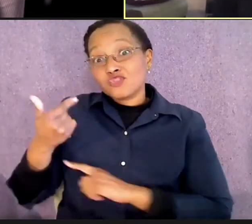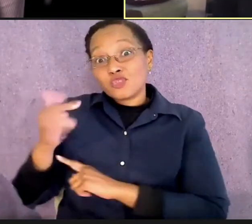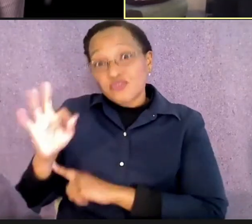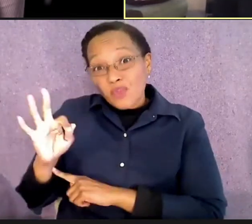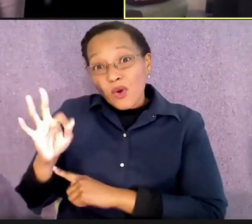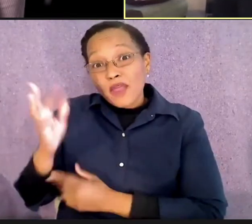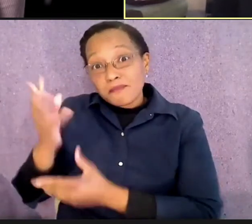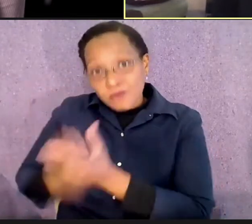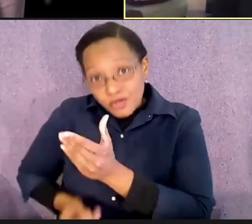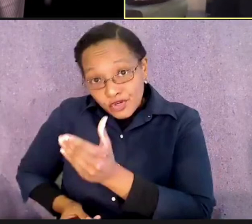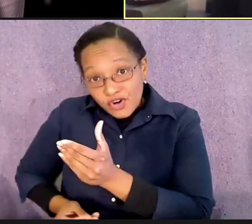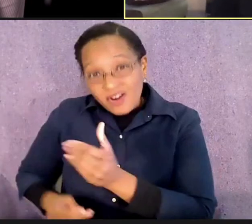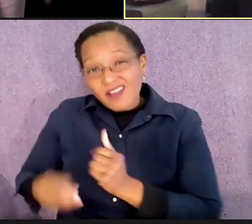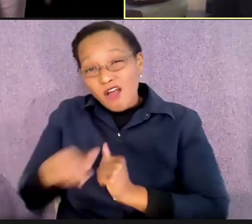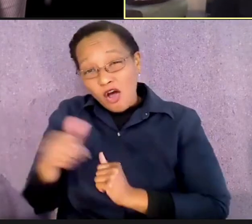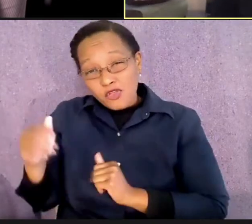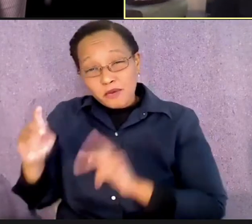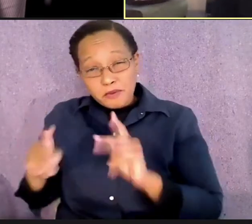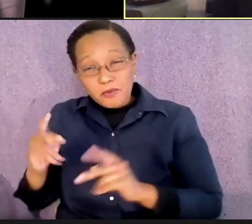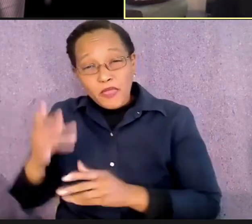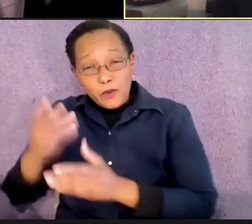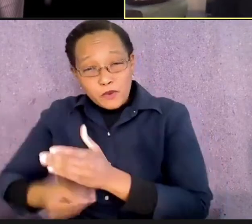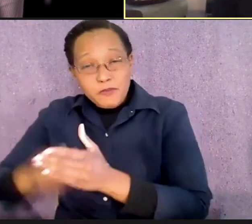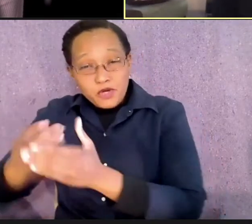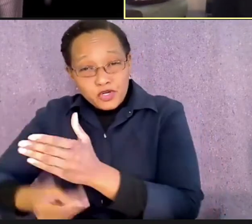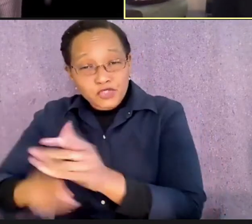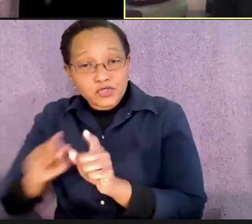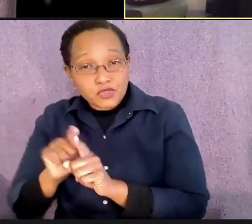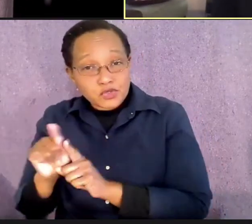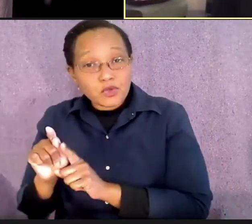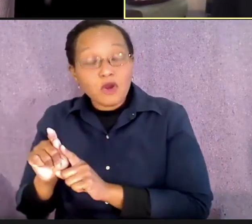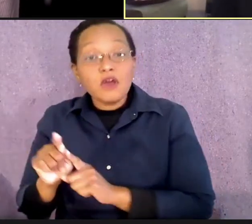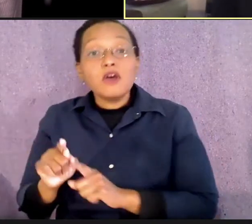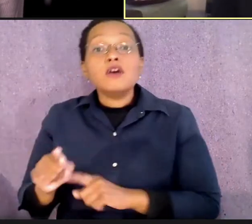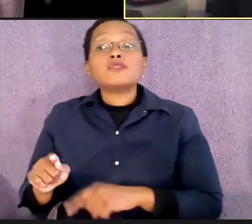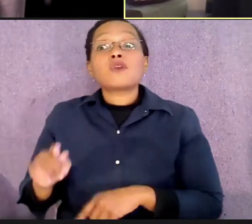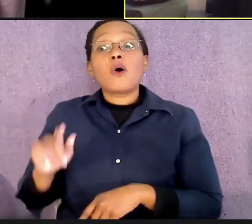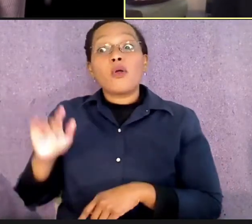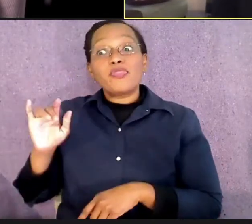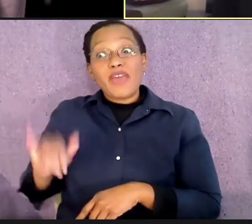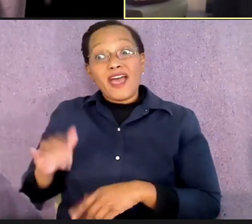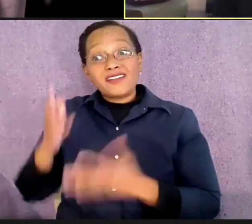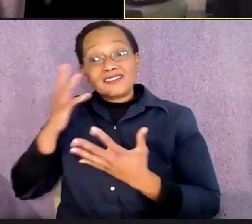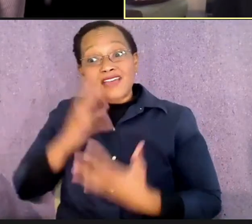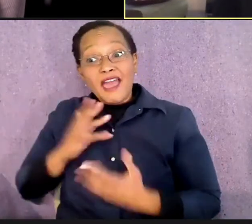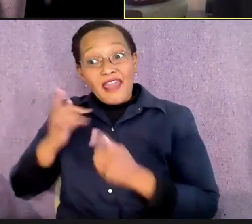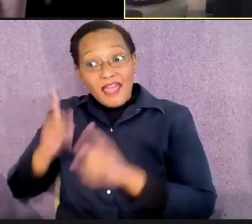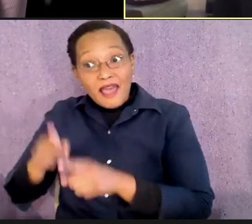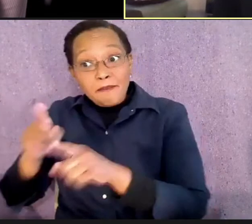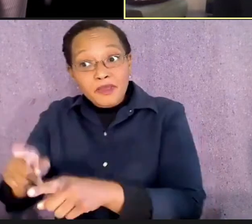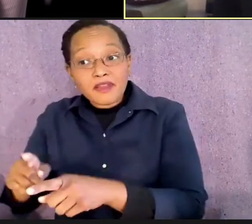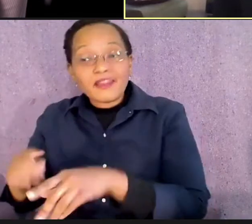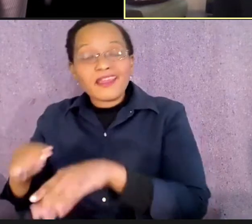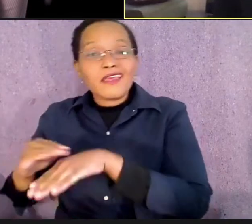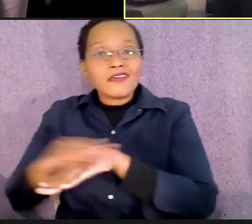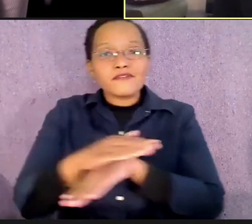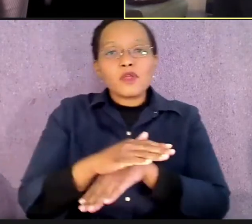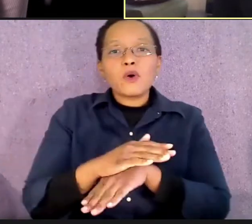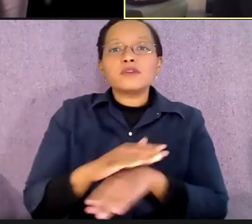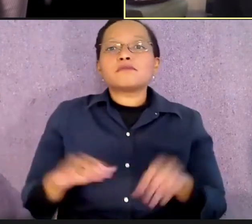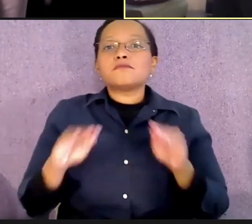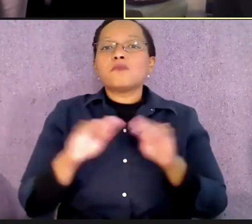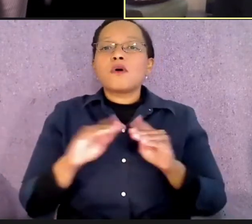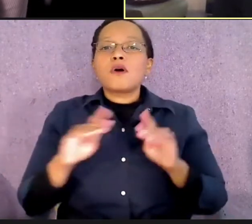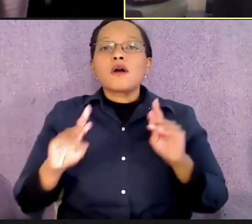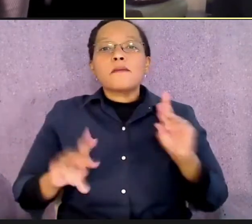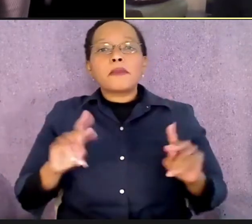the episode some energy behind it, and fuel that we knew people would pay attention to it. And also,